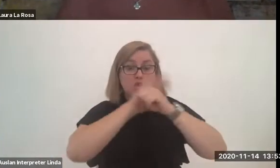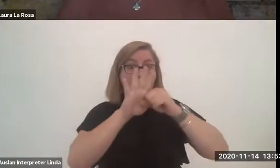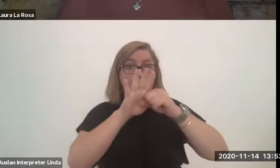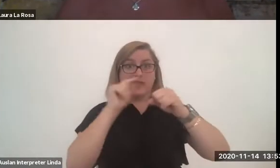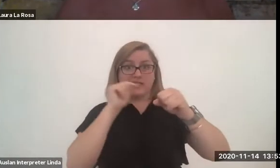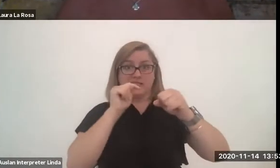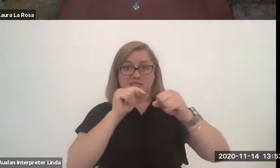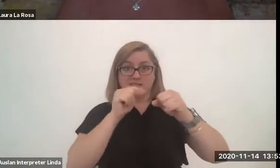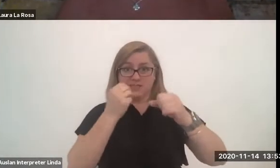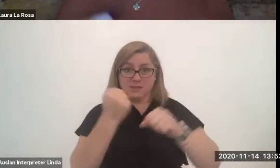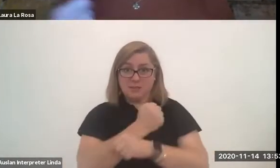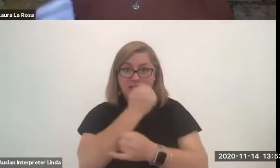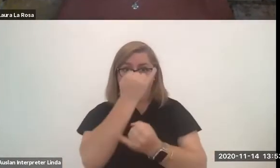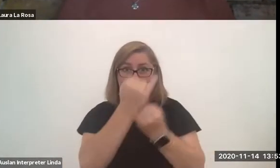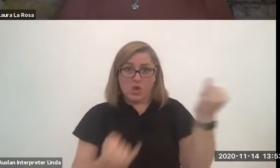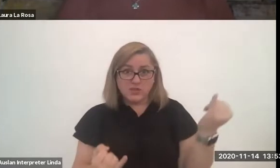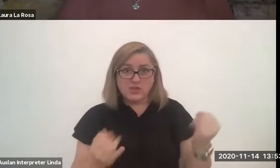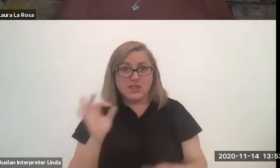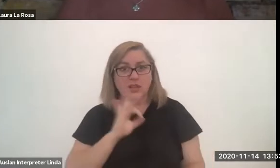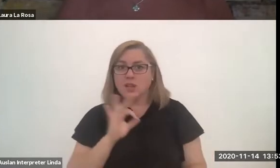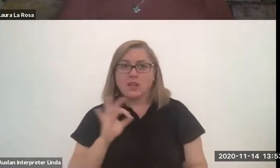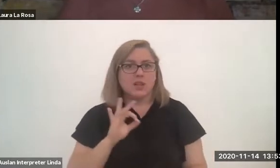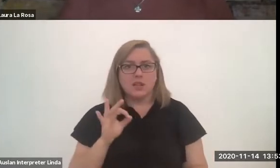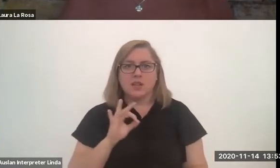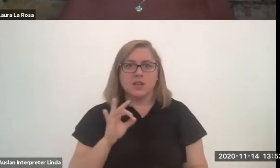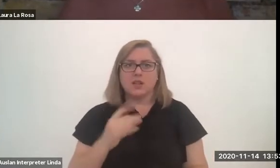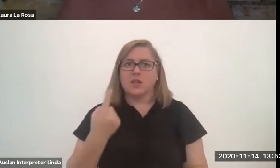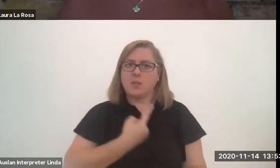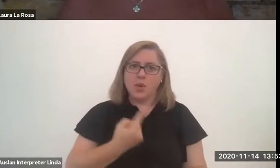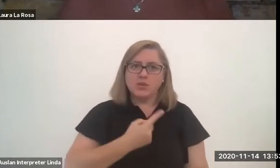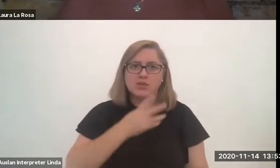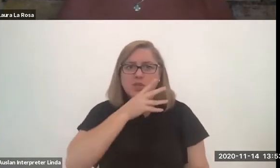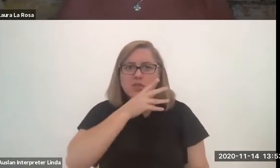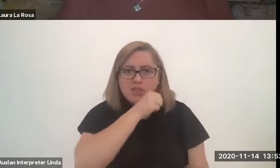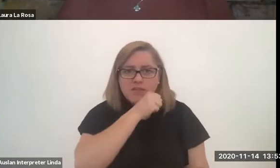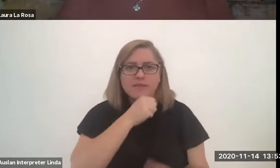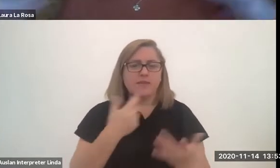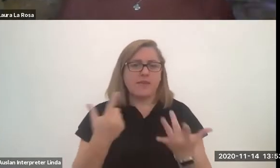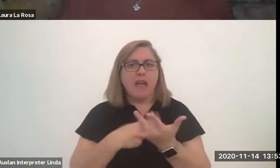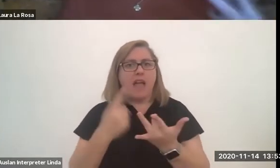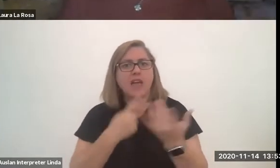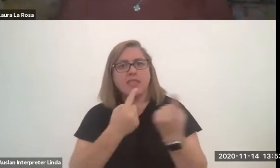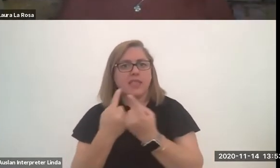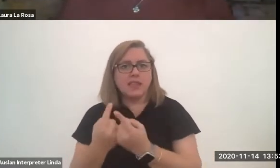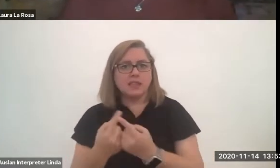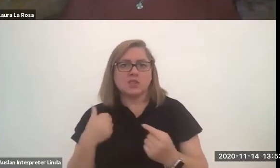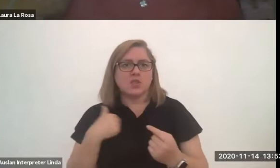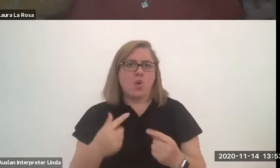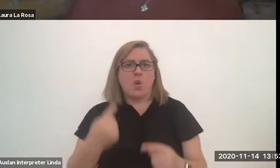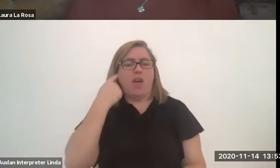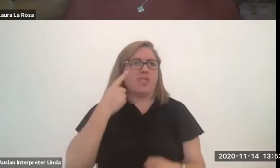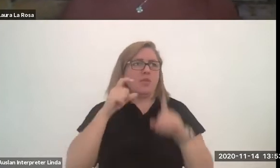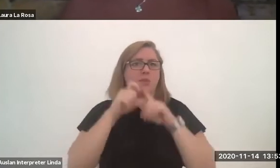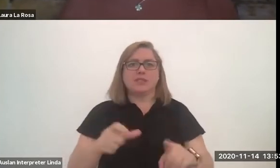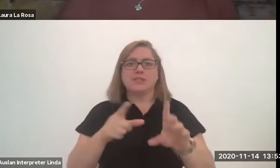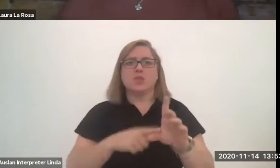made this year hard. It was, you know, some personal grief and other things. So I think it was going to be a difficult year anyway.